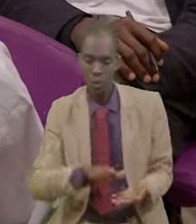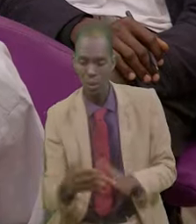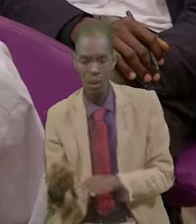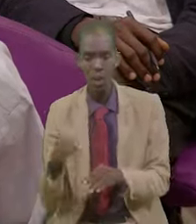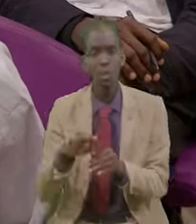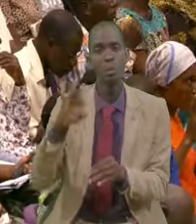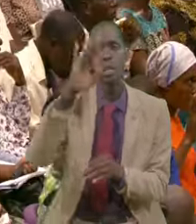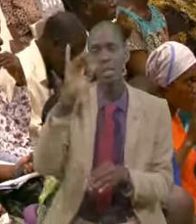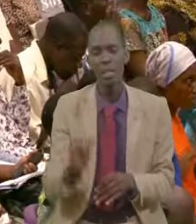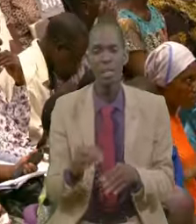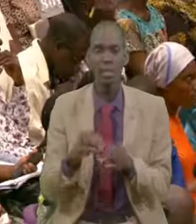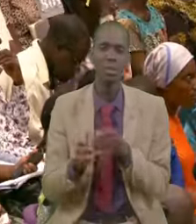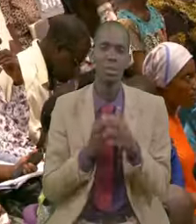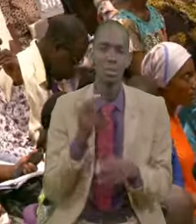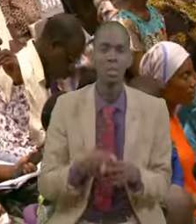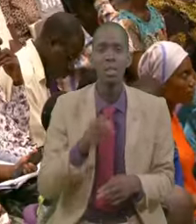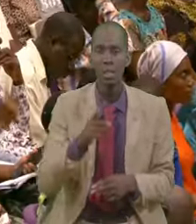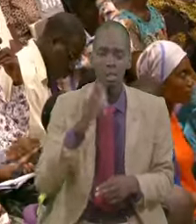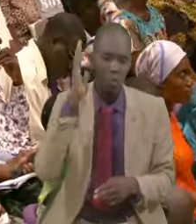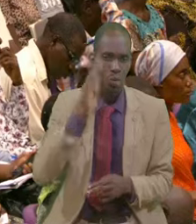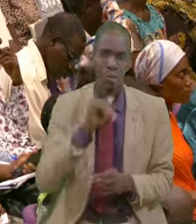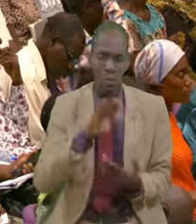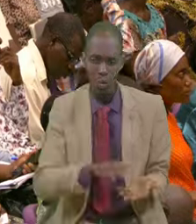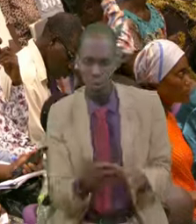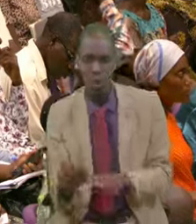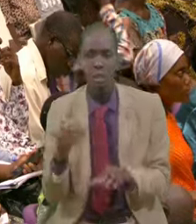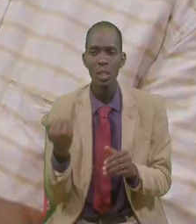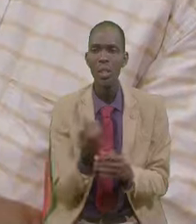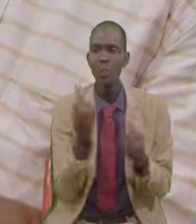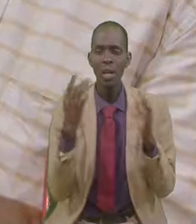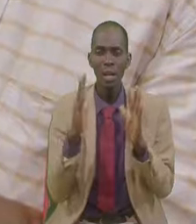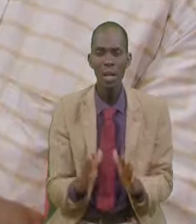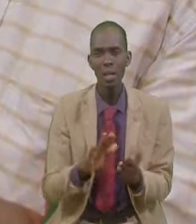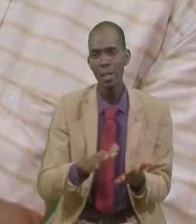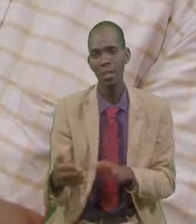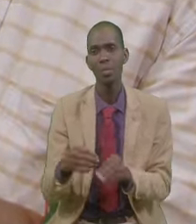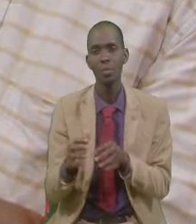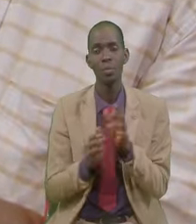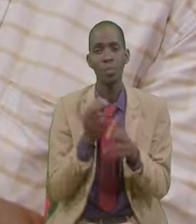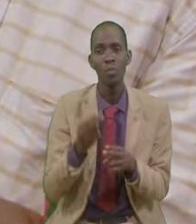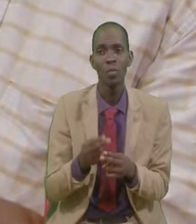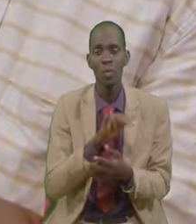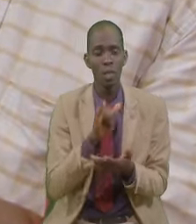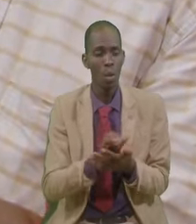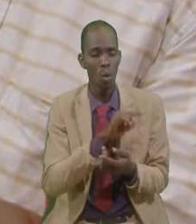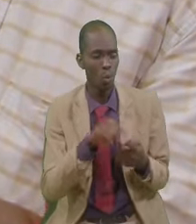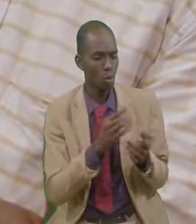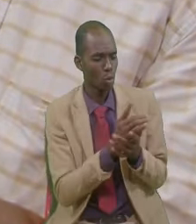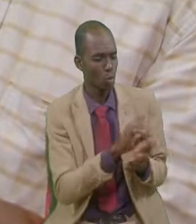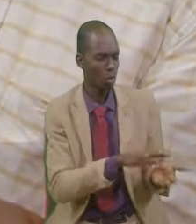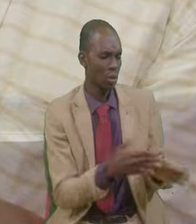spiritually. You will not die a sinner's death. That when the fellow dies, they